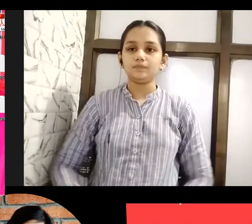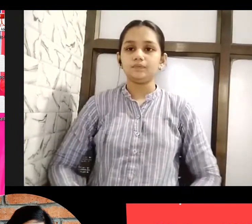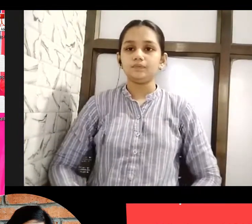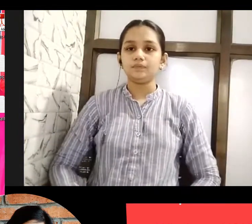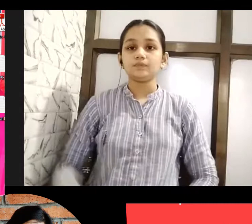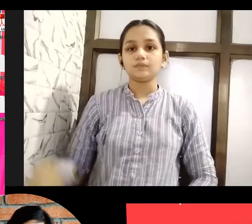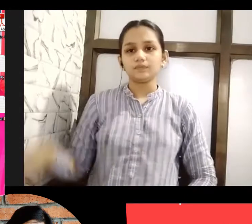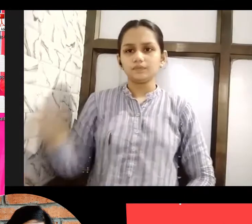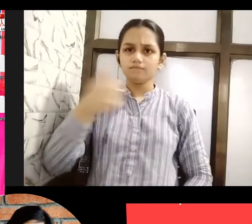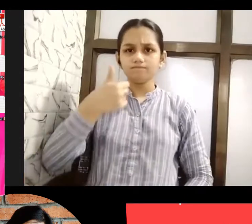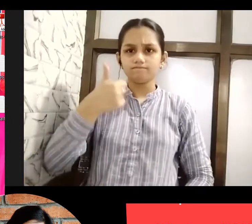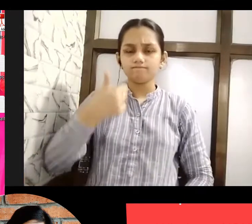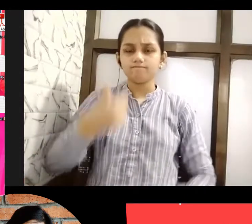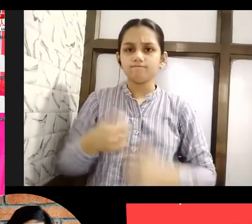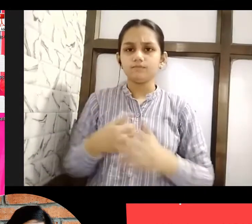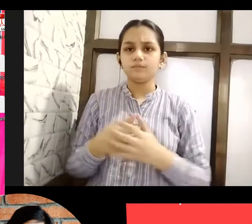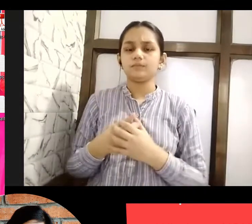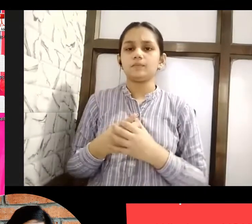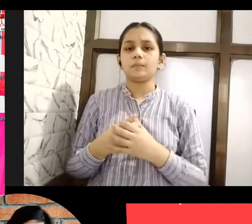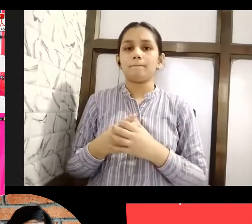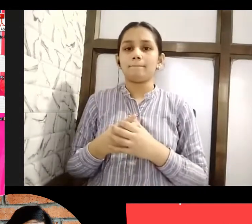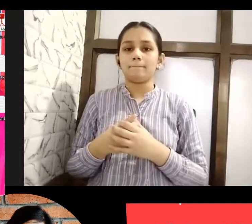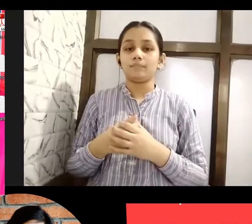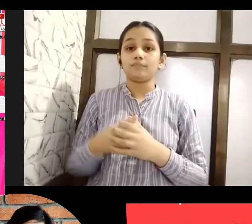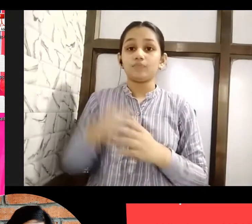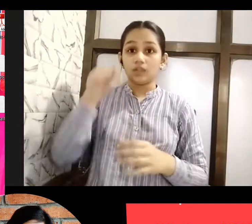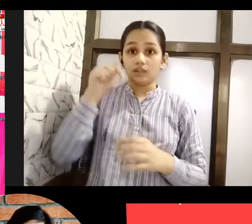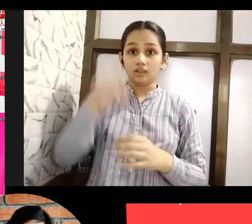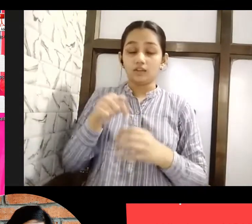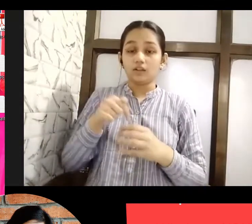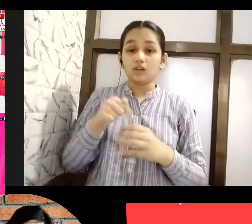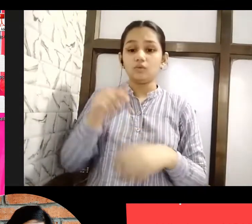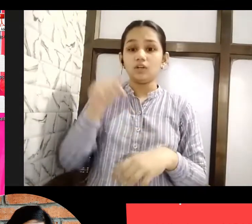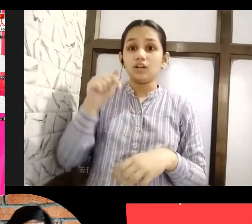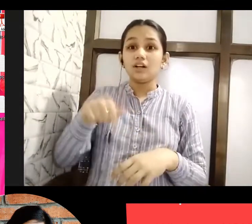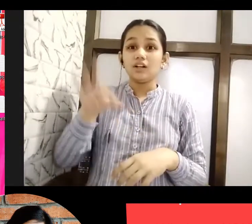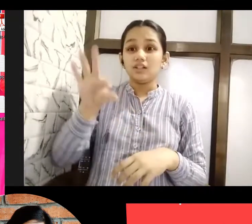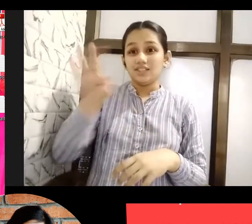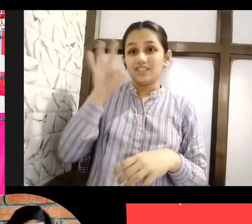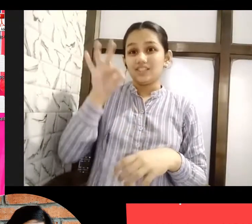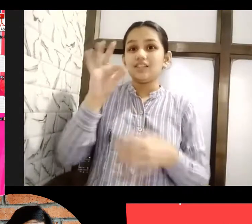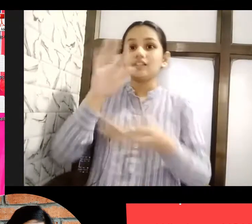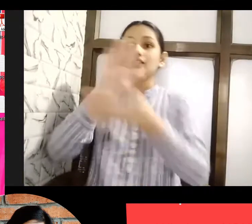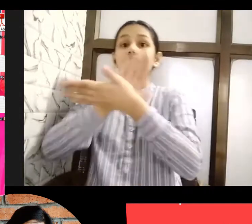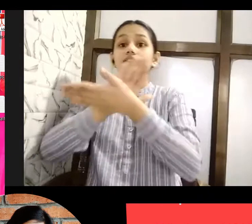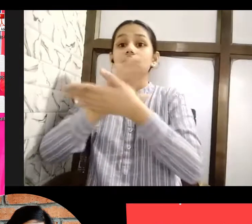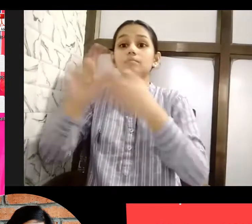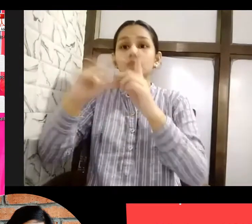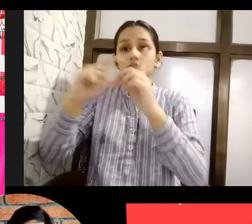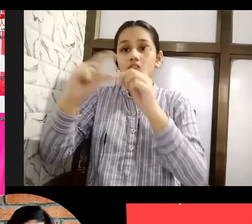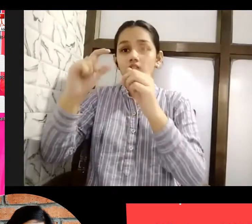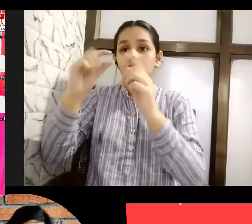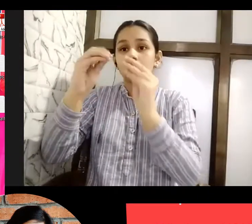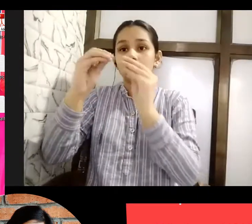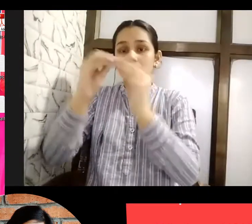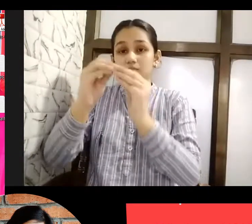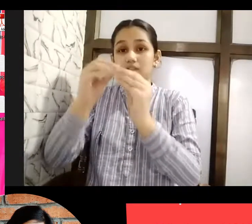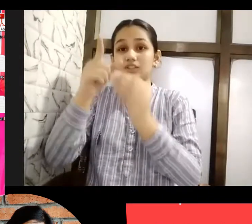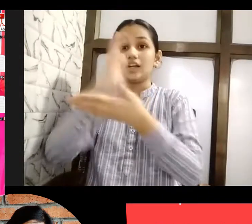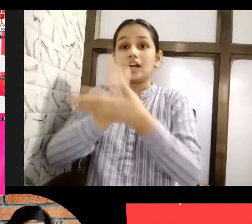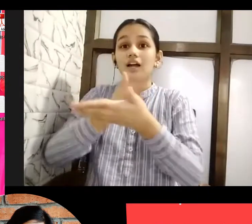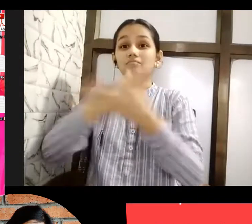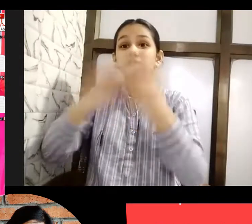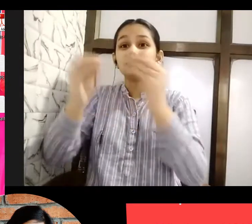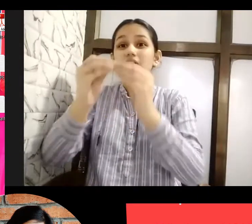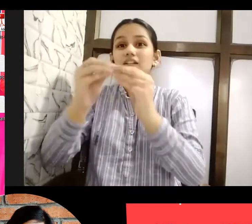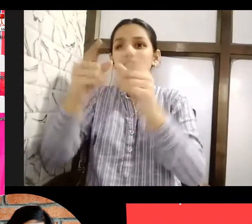Correct? Right? So now when I'm selecting this happy birthday, below you can see I